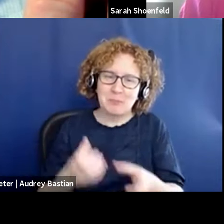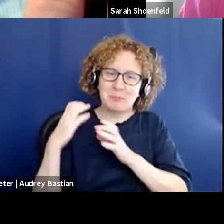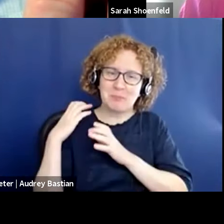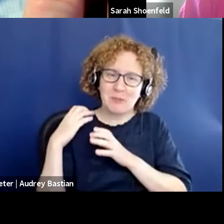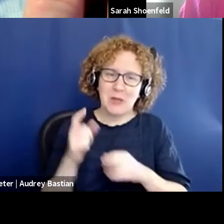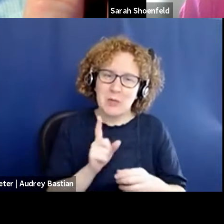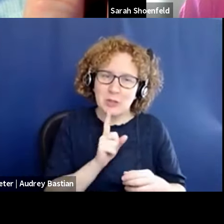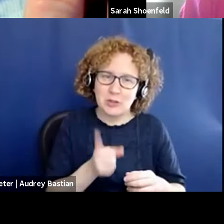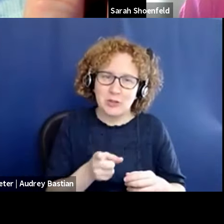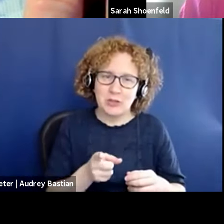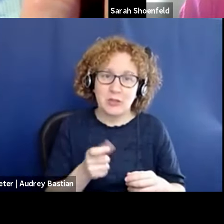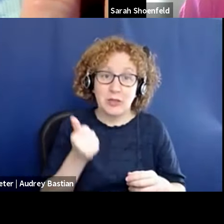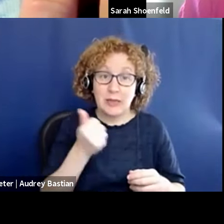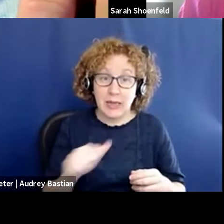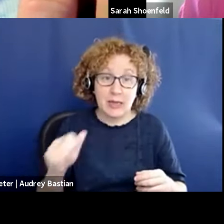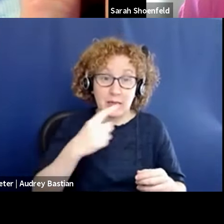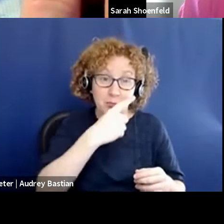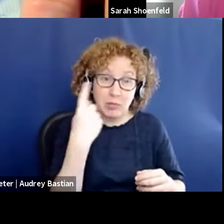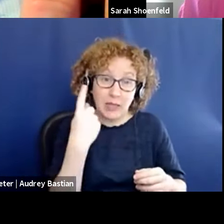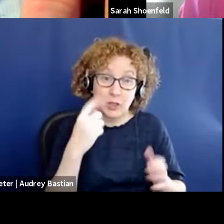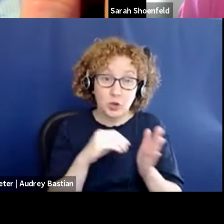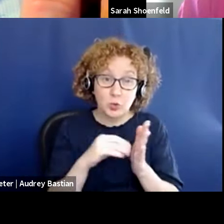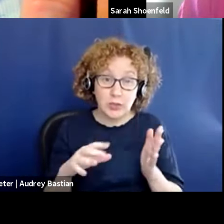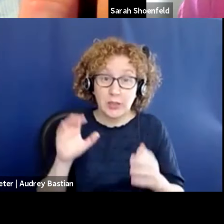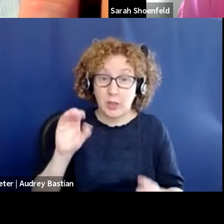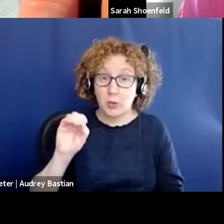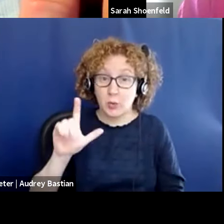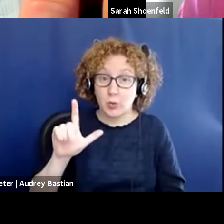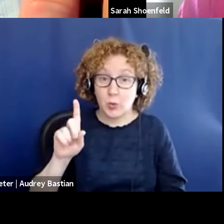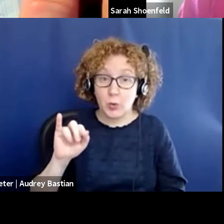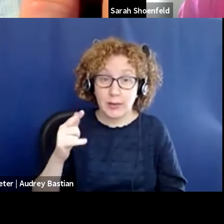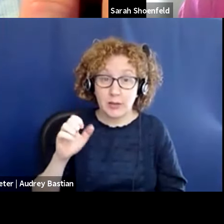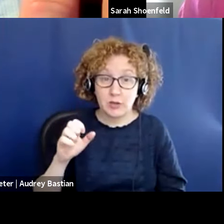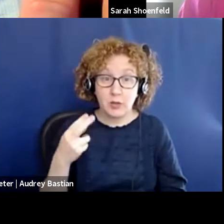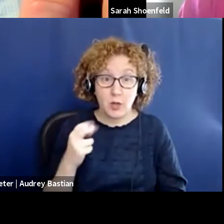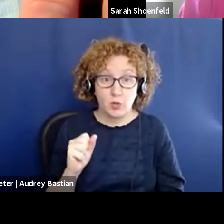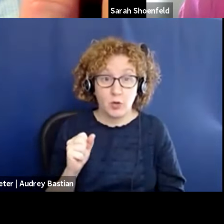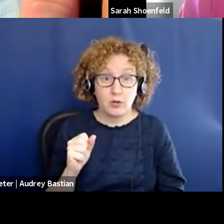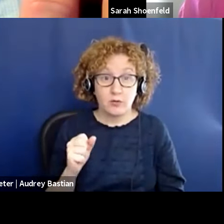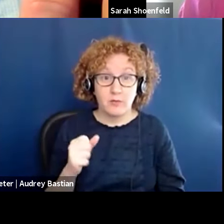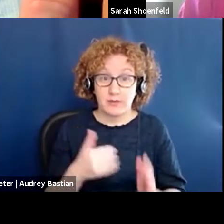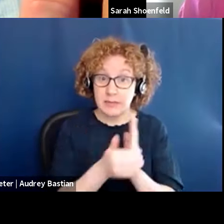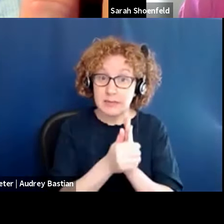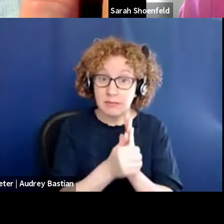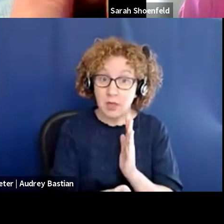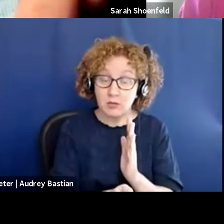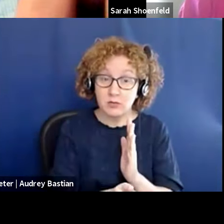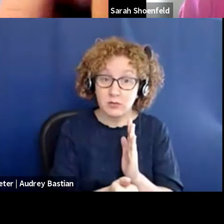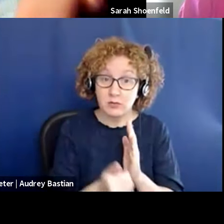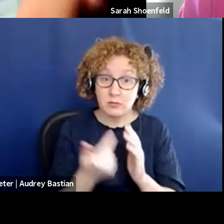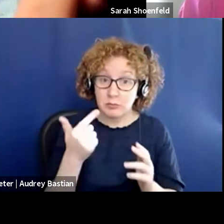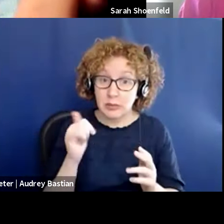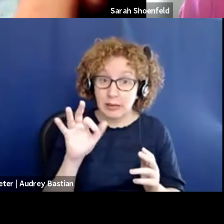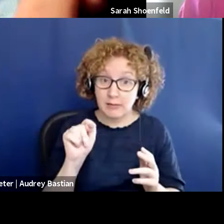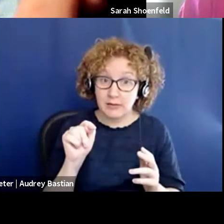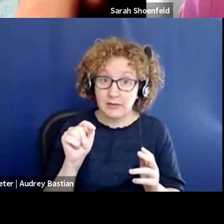make sure that any Black student at Coolidge High School who had gifts would not get to